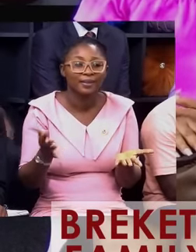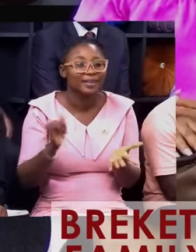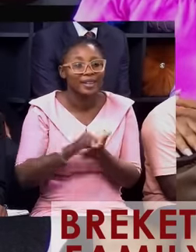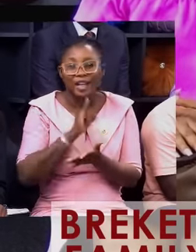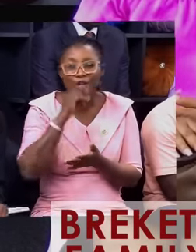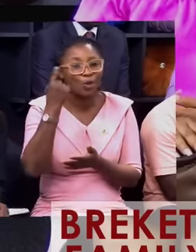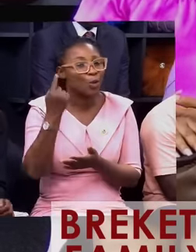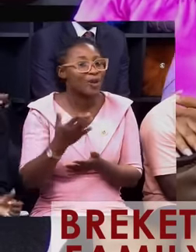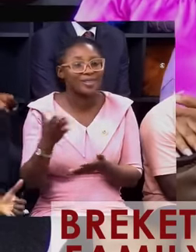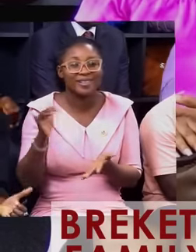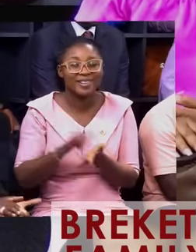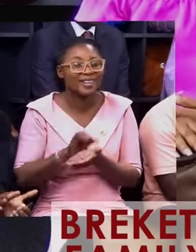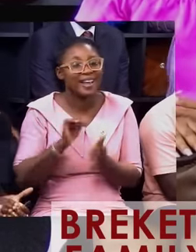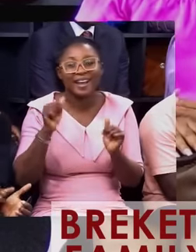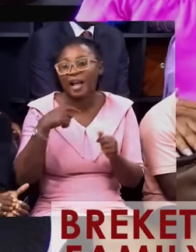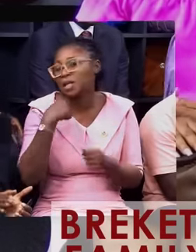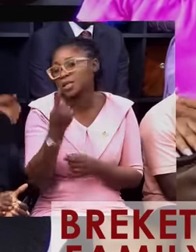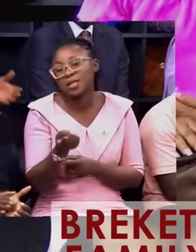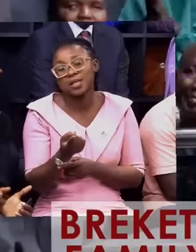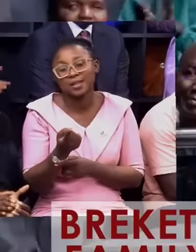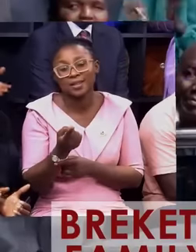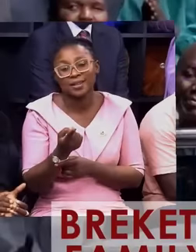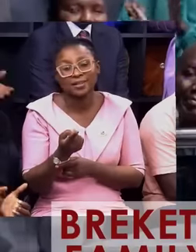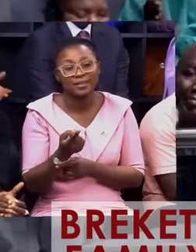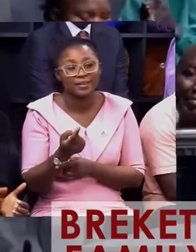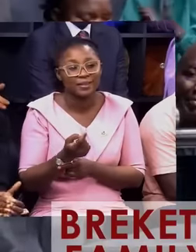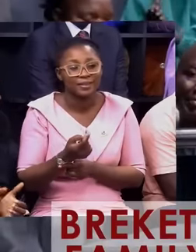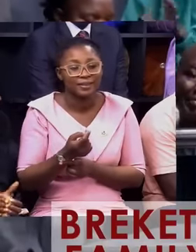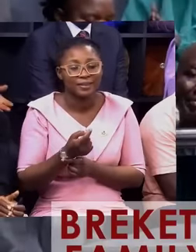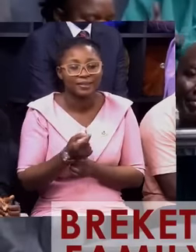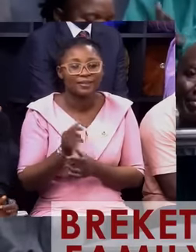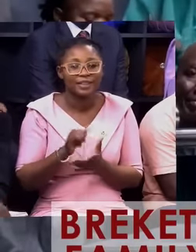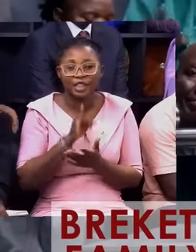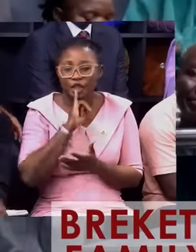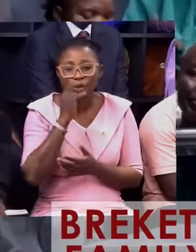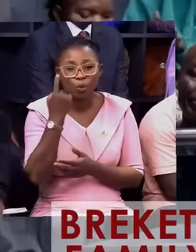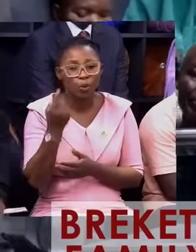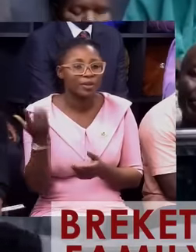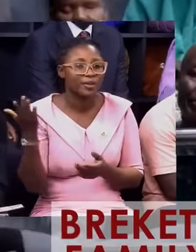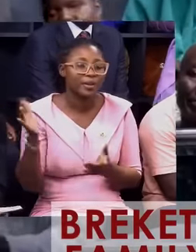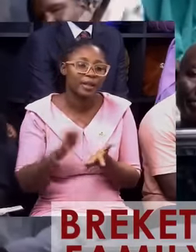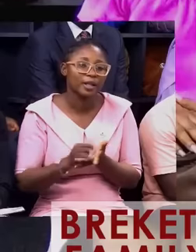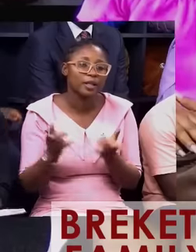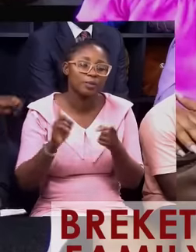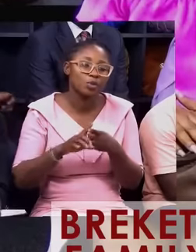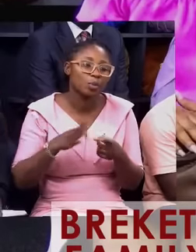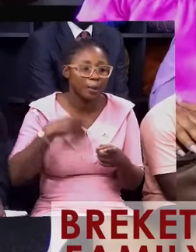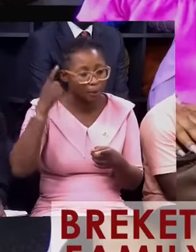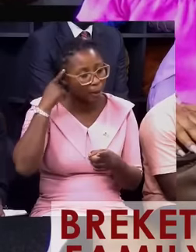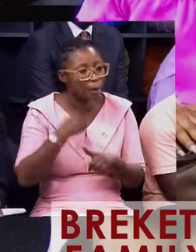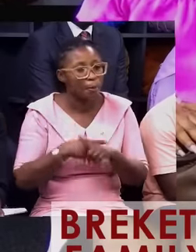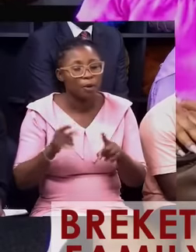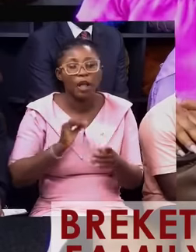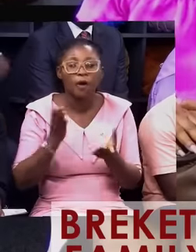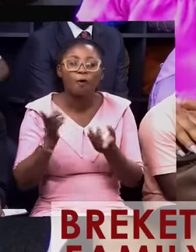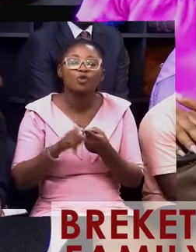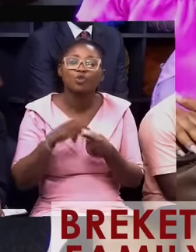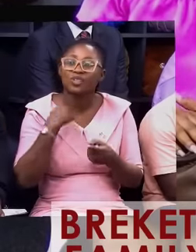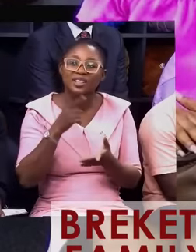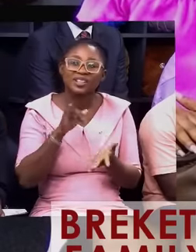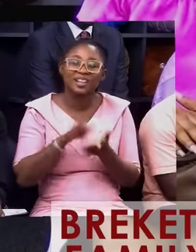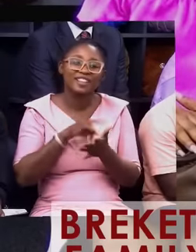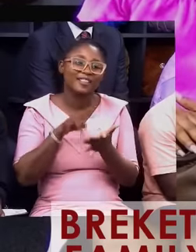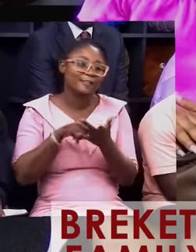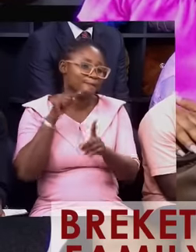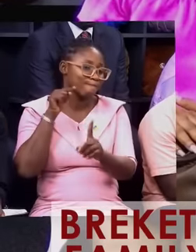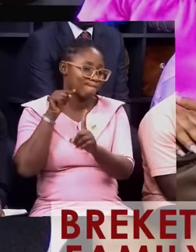that's the only thing that came that's the only thing that came to my mind however I want to say that this vaccine this